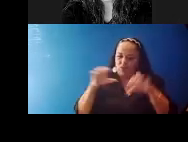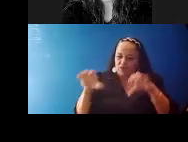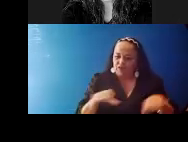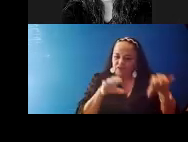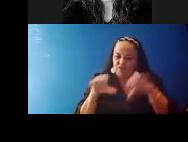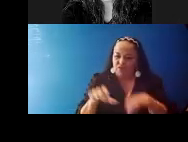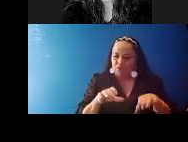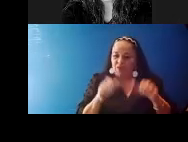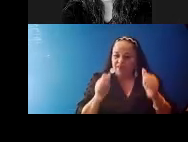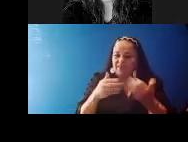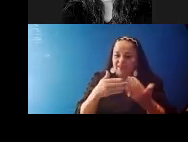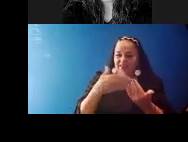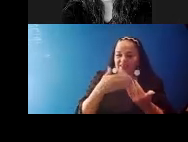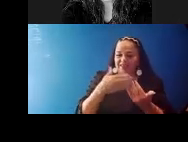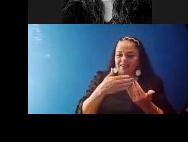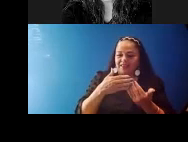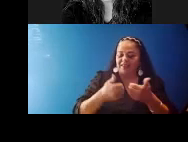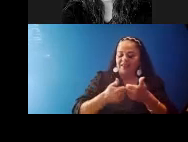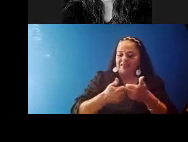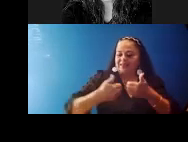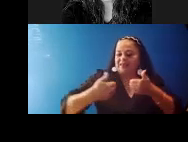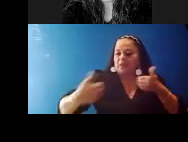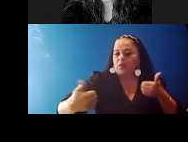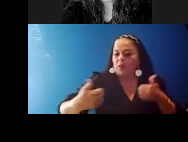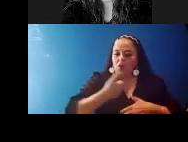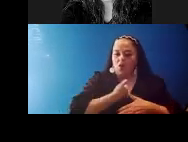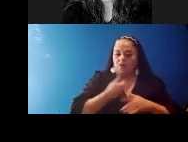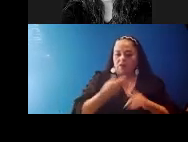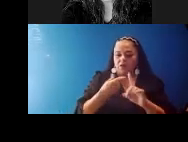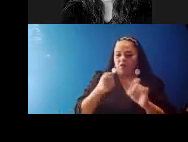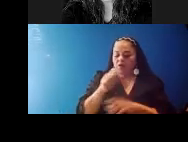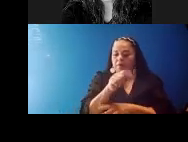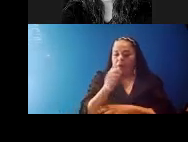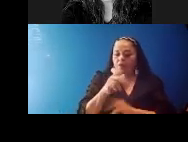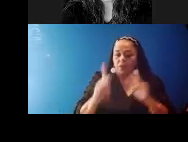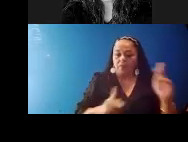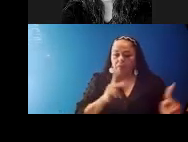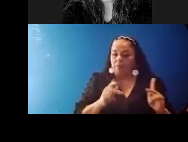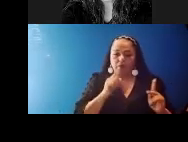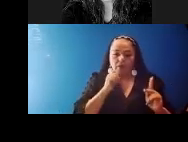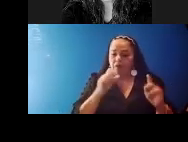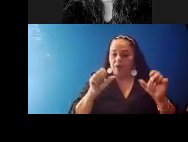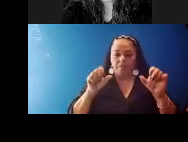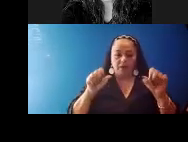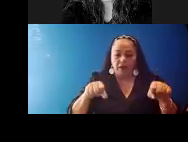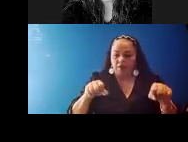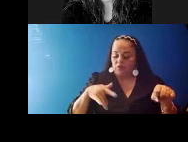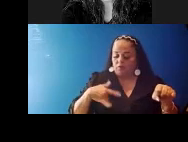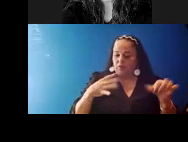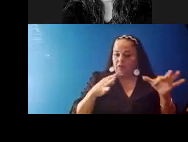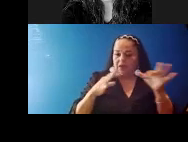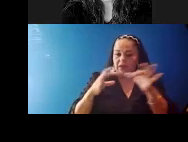that can easily kind of distance ourselves from other people, right? Not quite being able to feel the connection to someone based